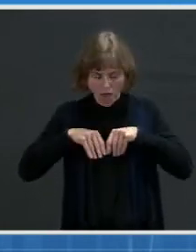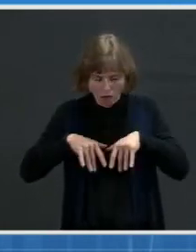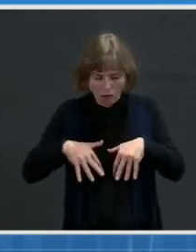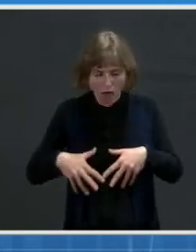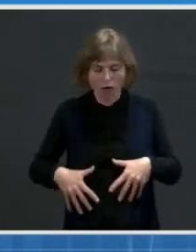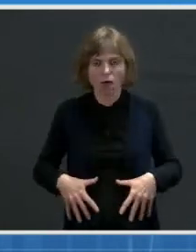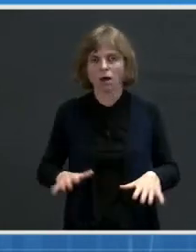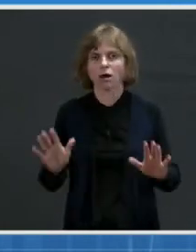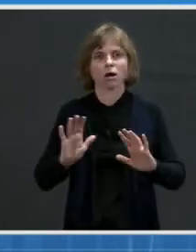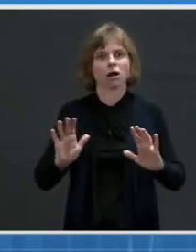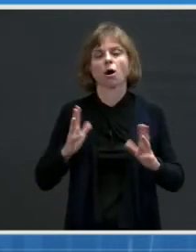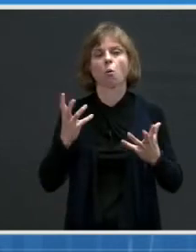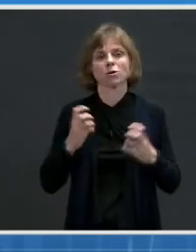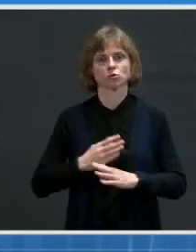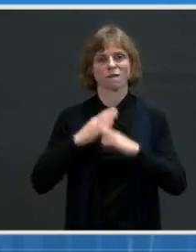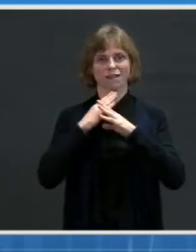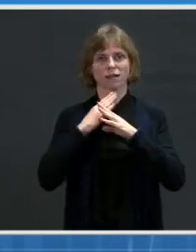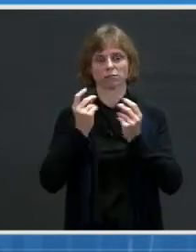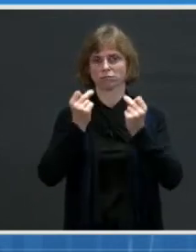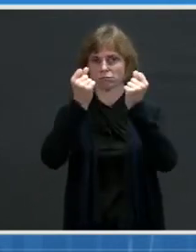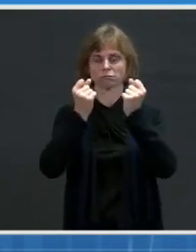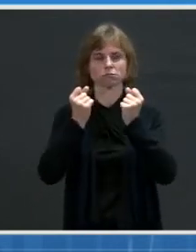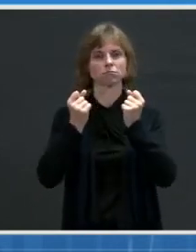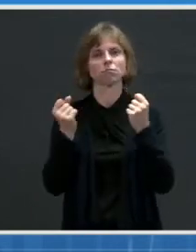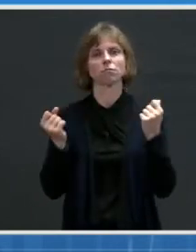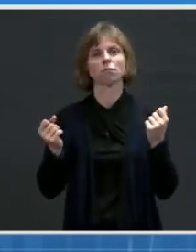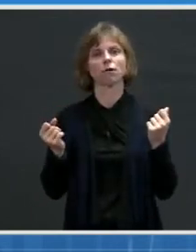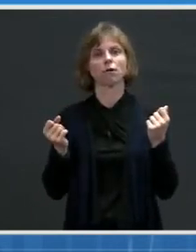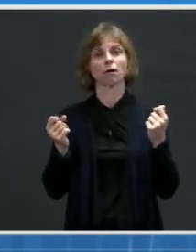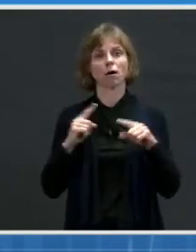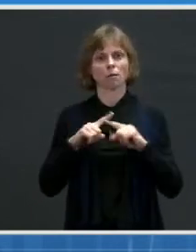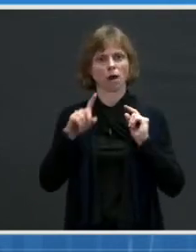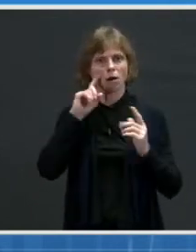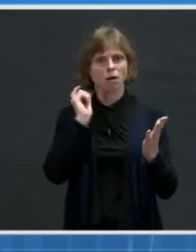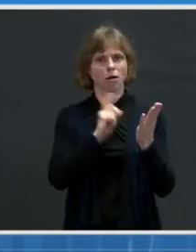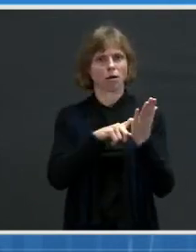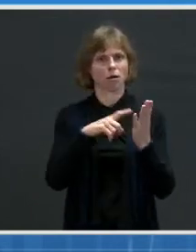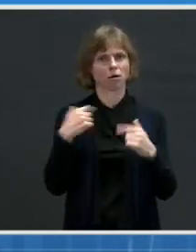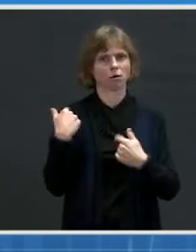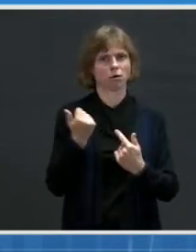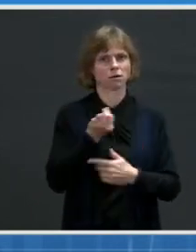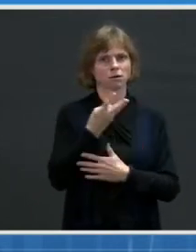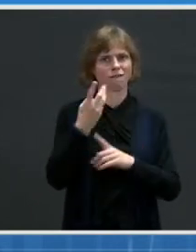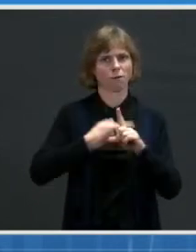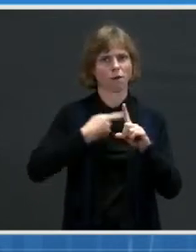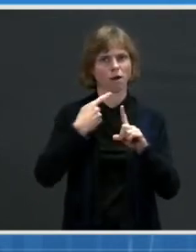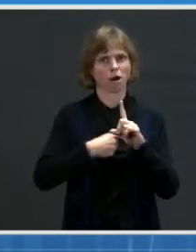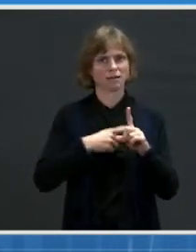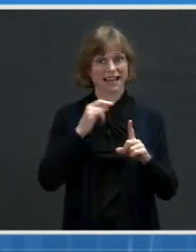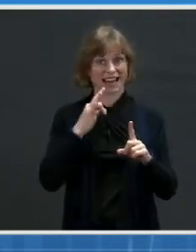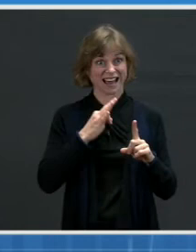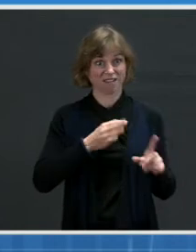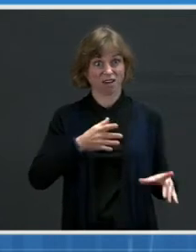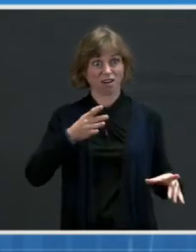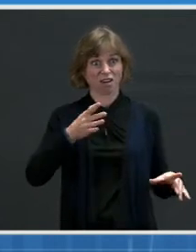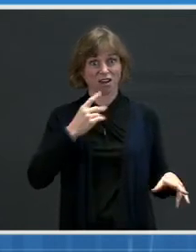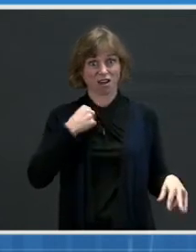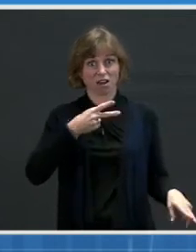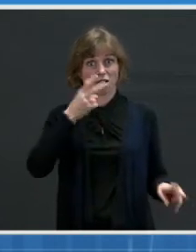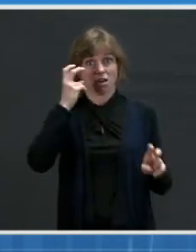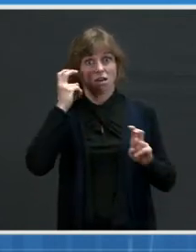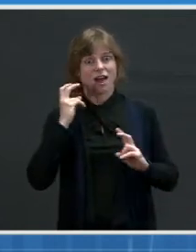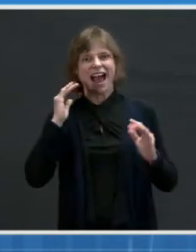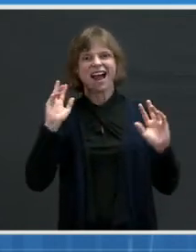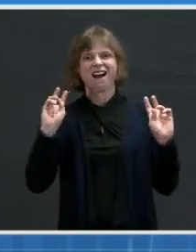have found through experience over the past many months that when one gets advanced disease,